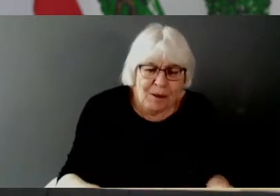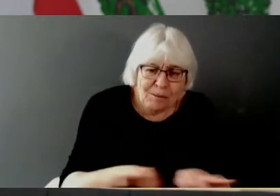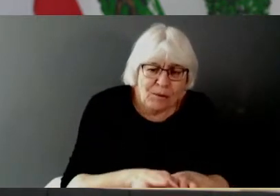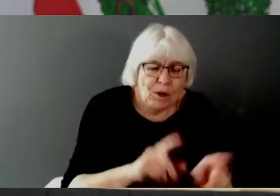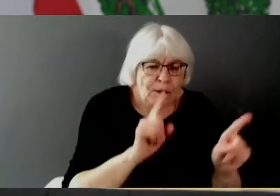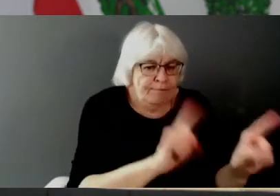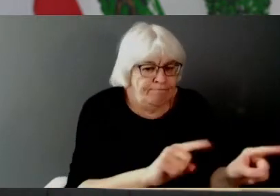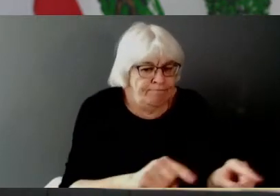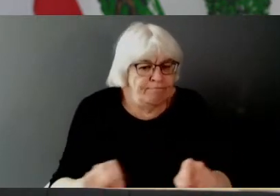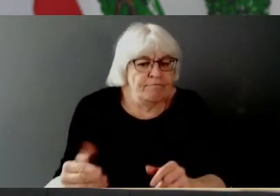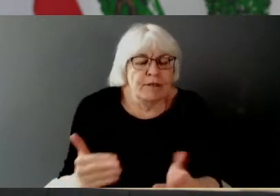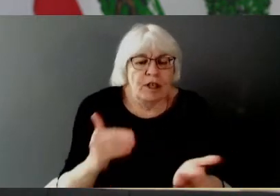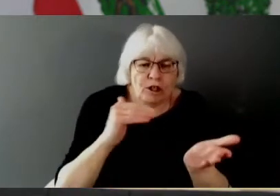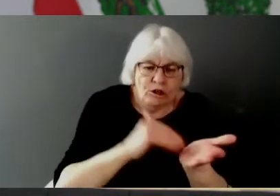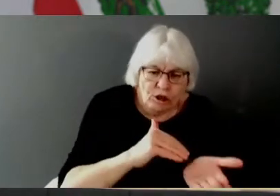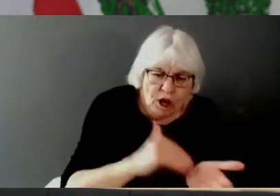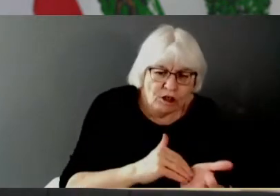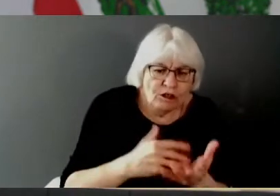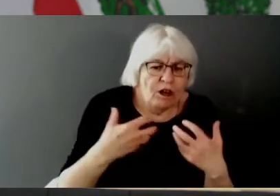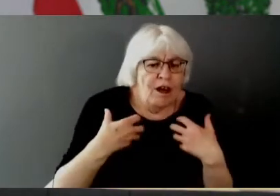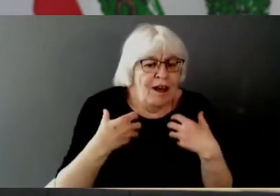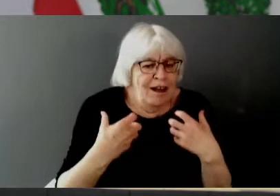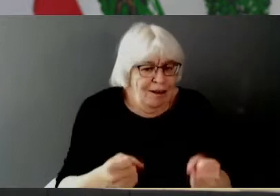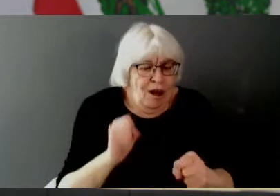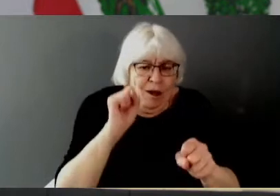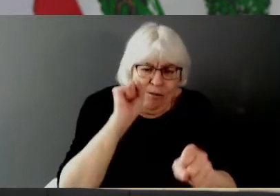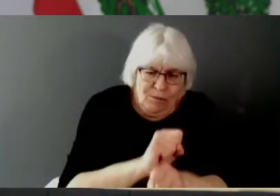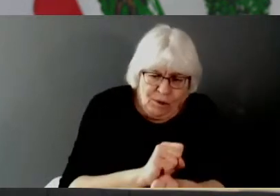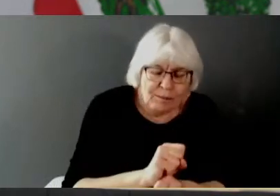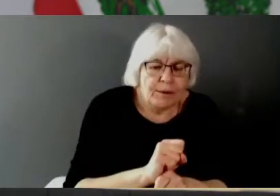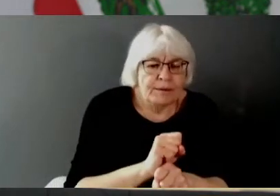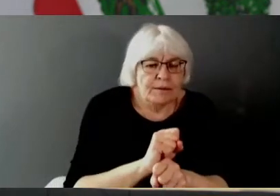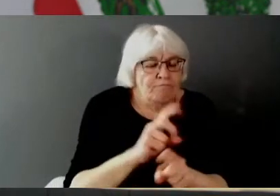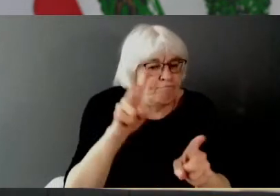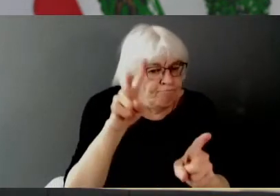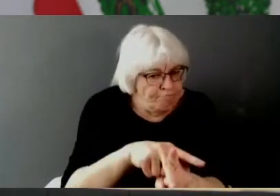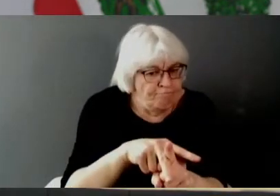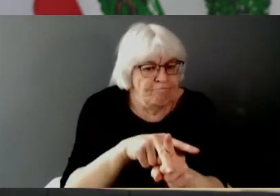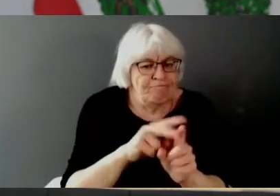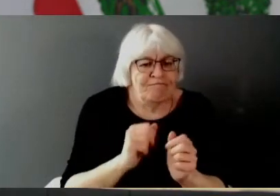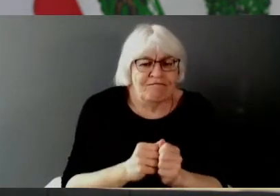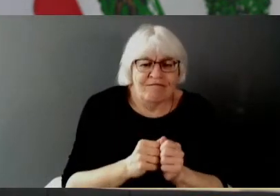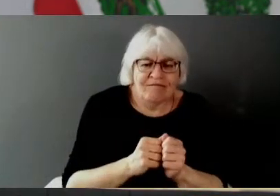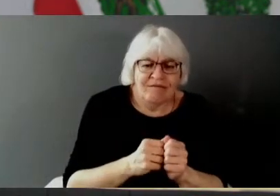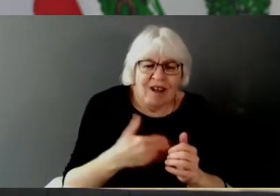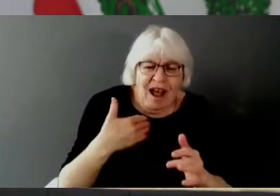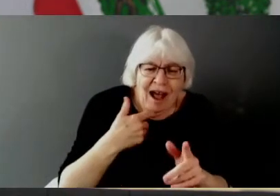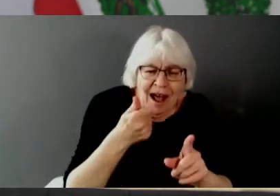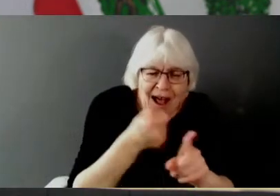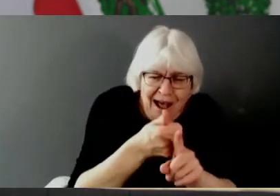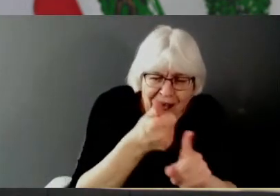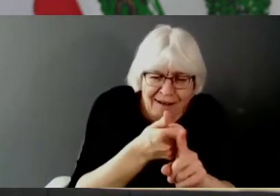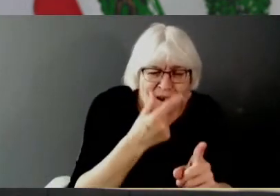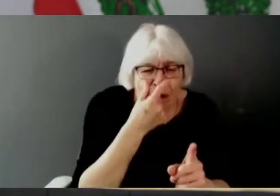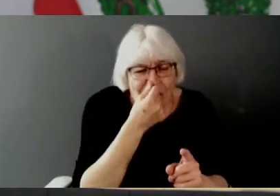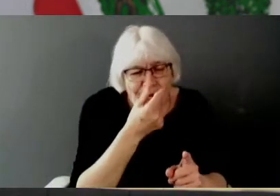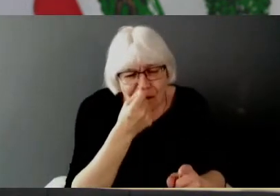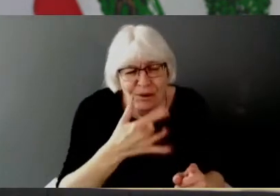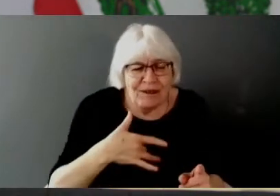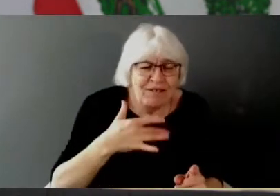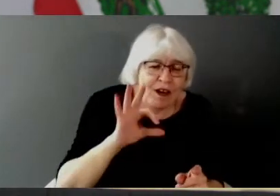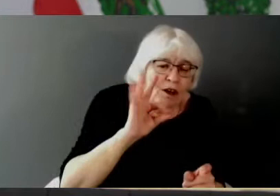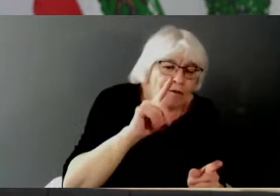health appointments. People with cold and flu-like symptoms can call their family doctor or nurse practitioner or 811 to